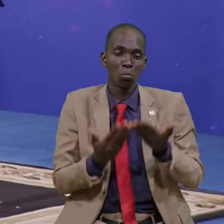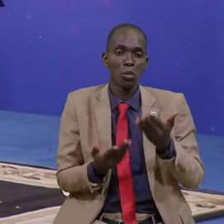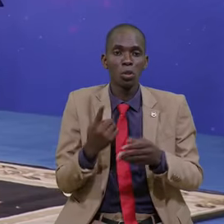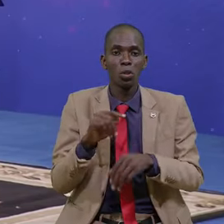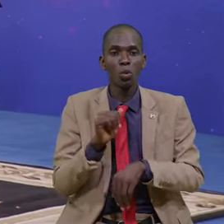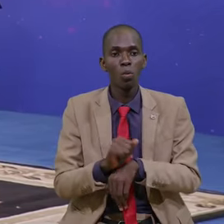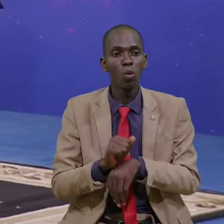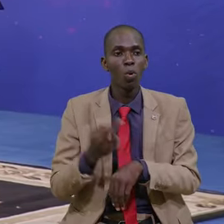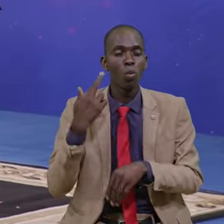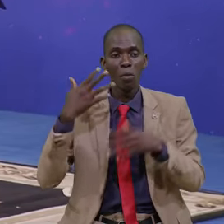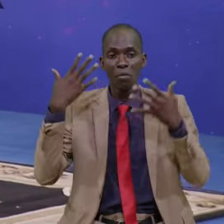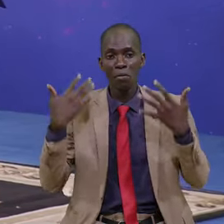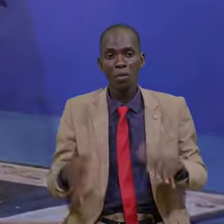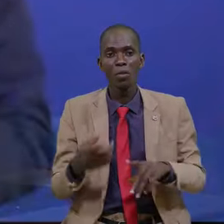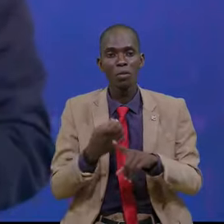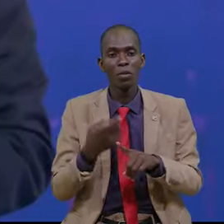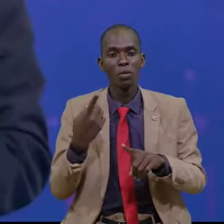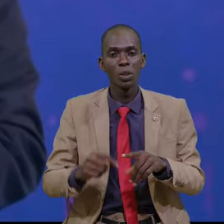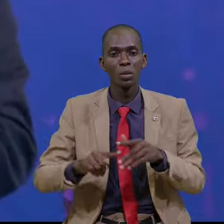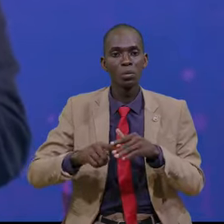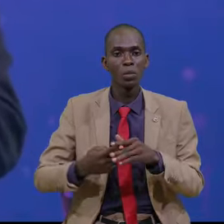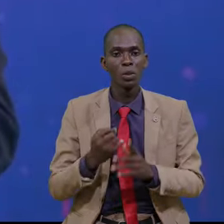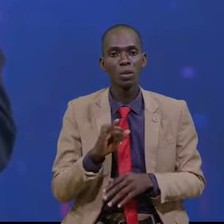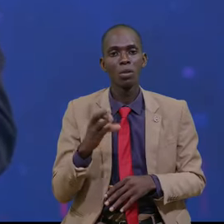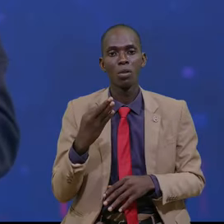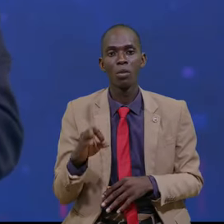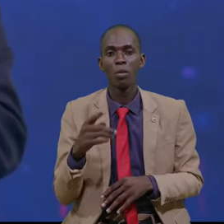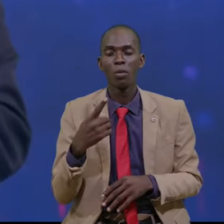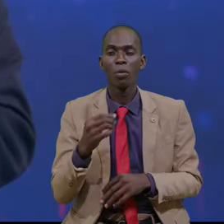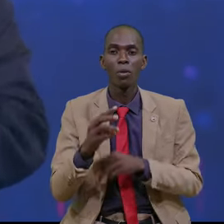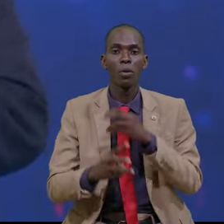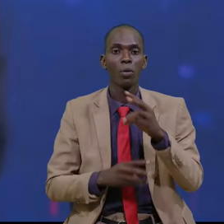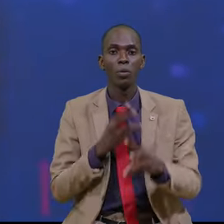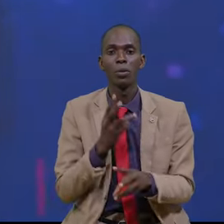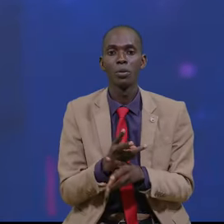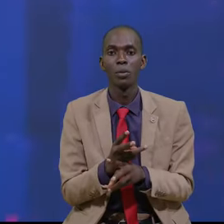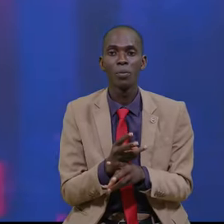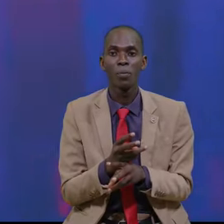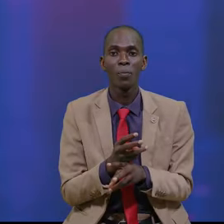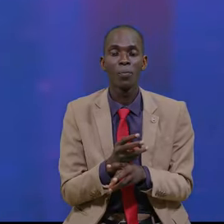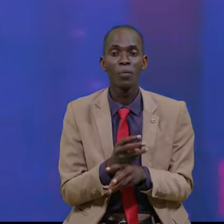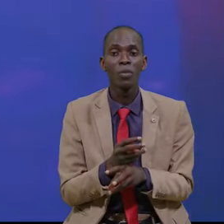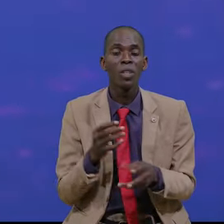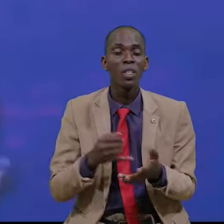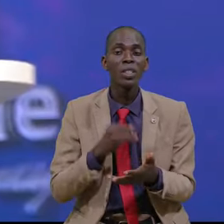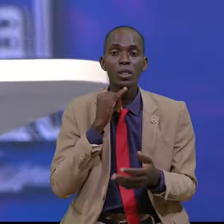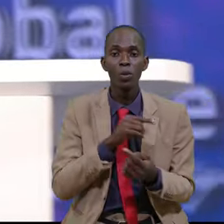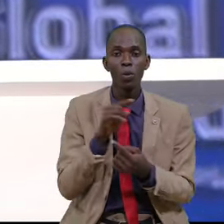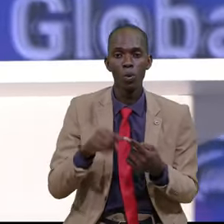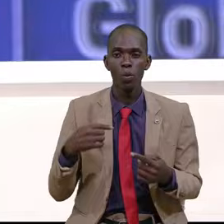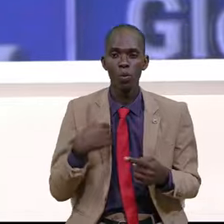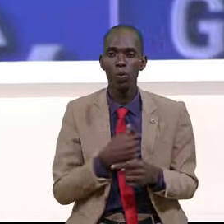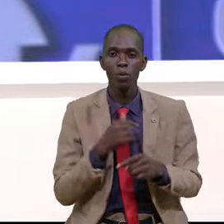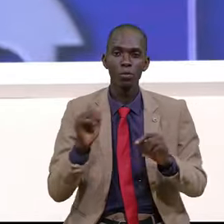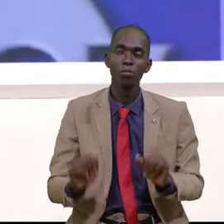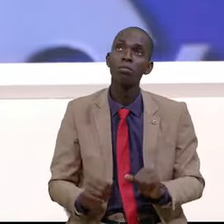finished from the foundation of the world is when we give ourselves to what